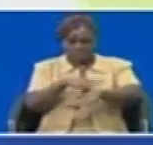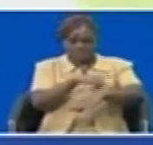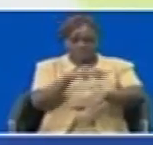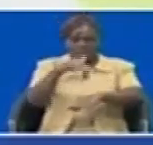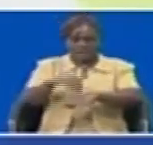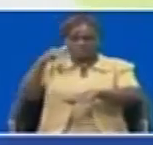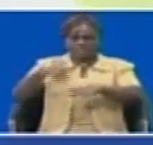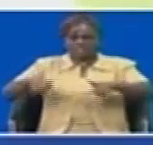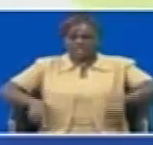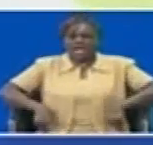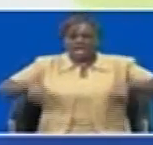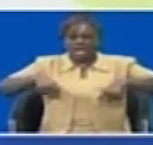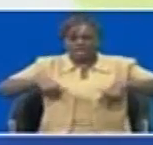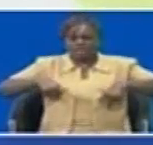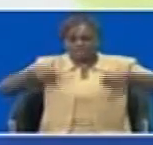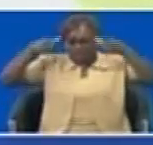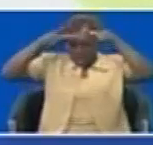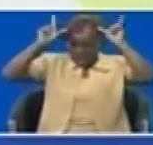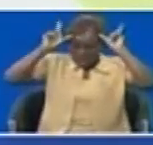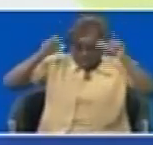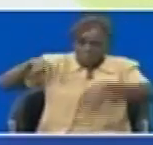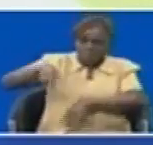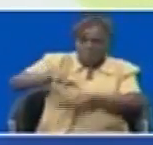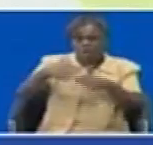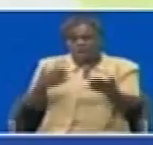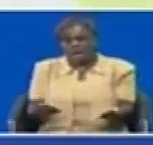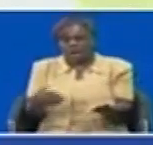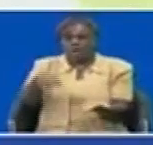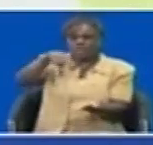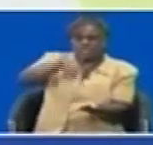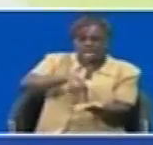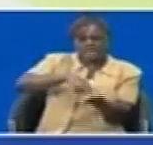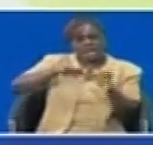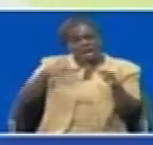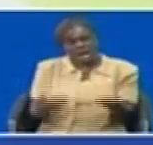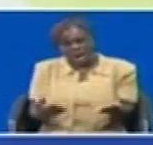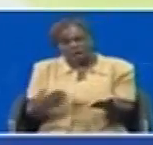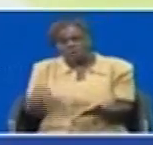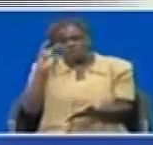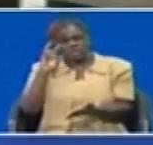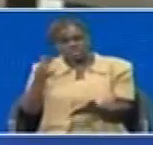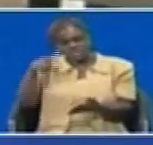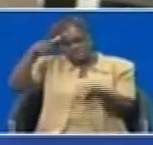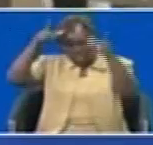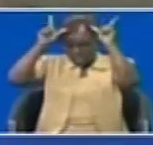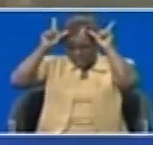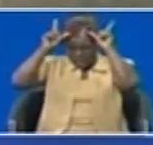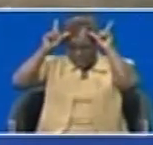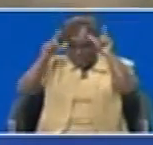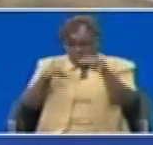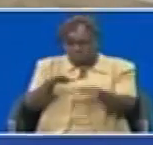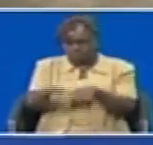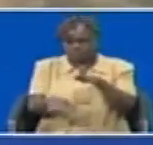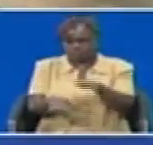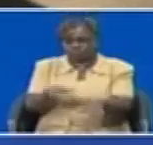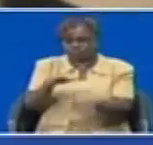welfare of the animal, how the cow walks, and also the cow posture, and what in total we look at the cow health. The hooves of cows, sheep